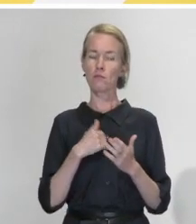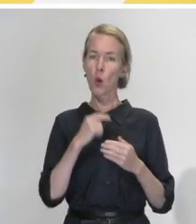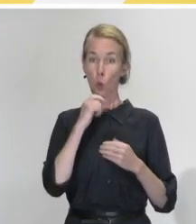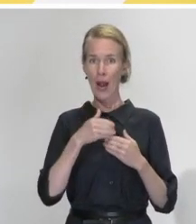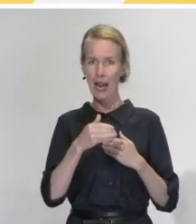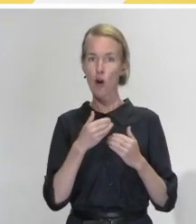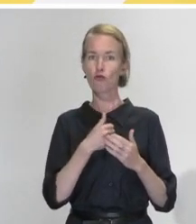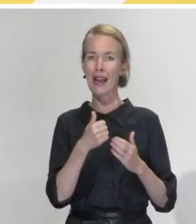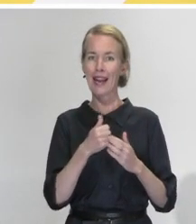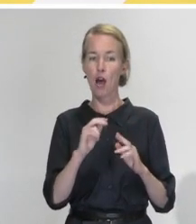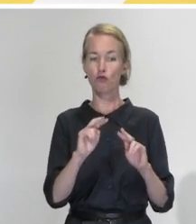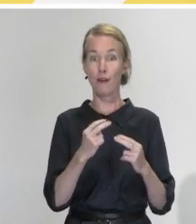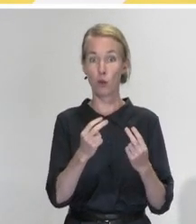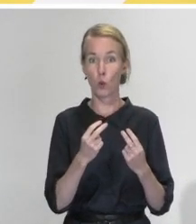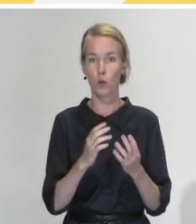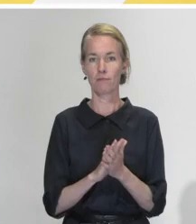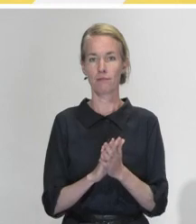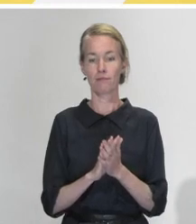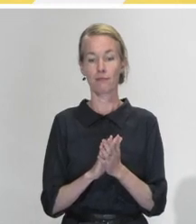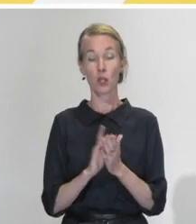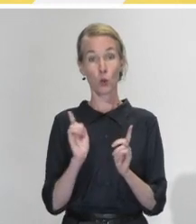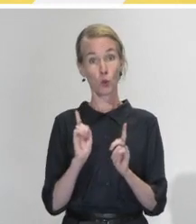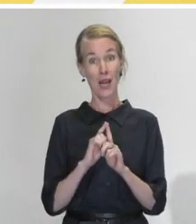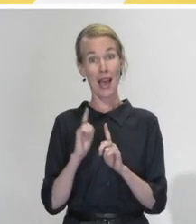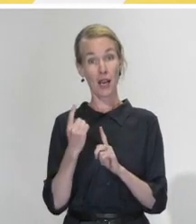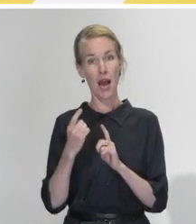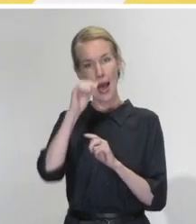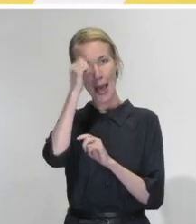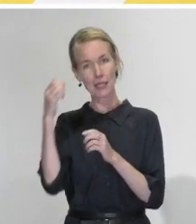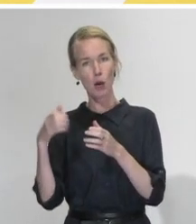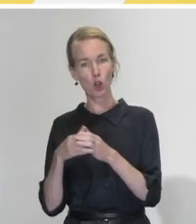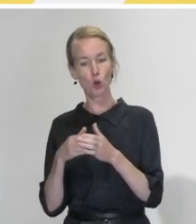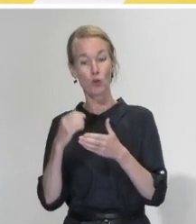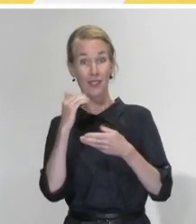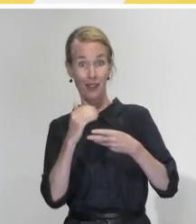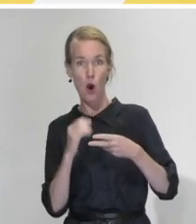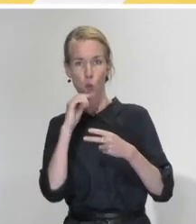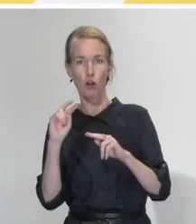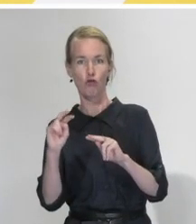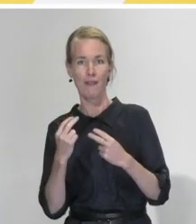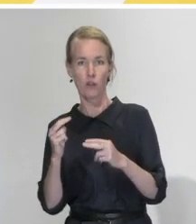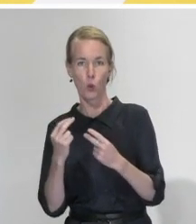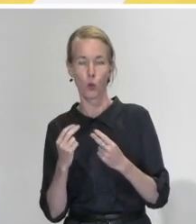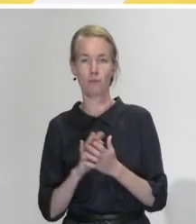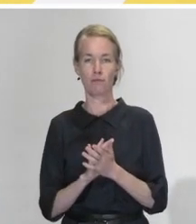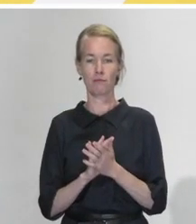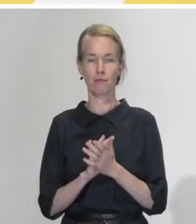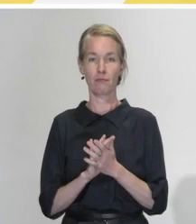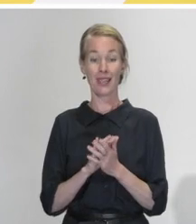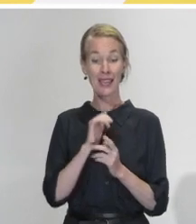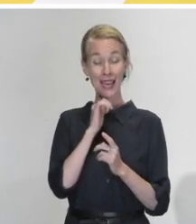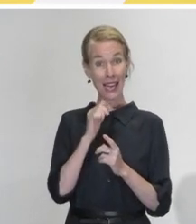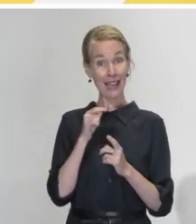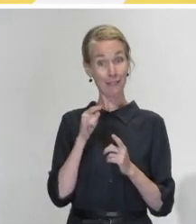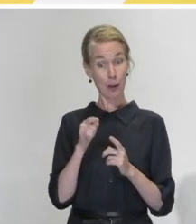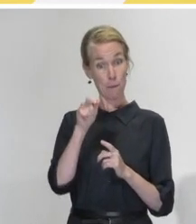advisory group is meeting again today, and we'll be reviewing that. So a negative test is not required for someone